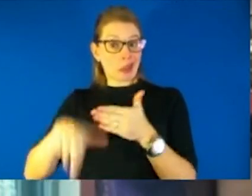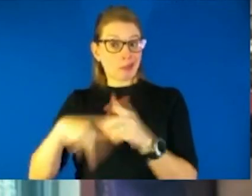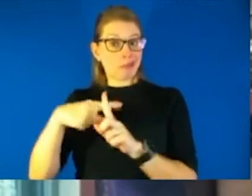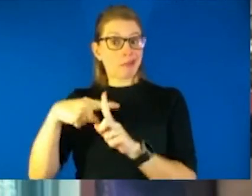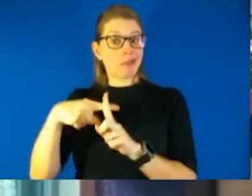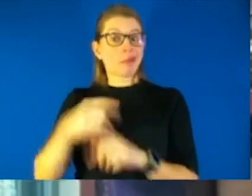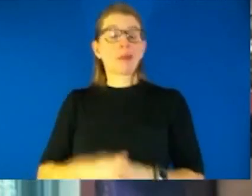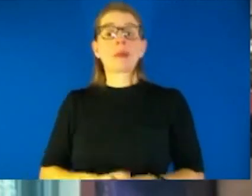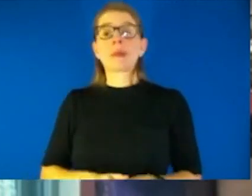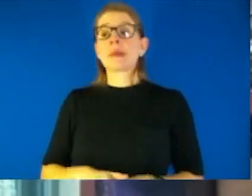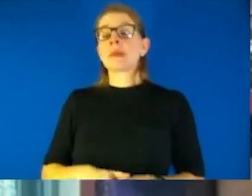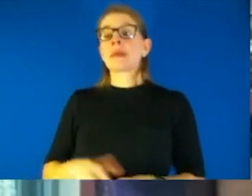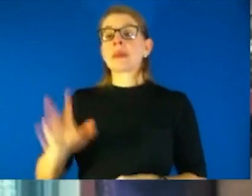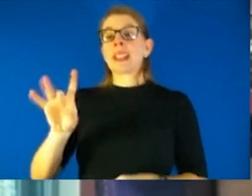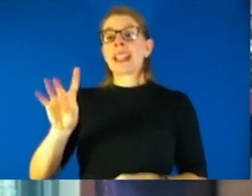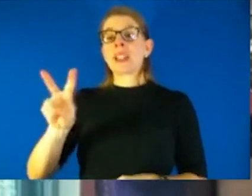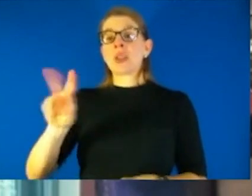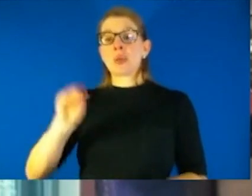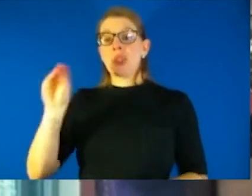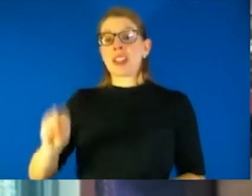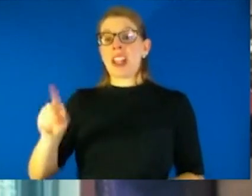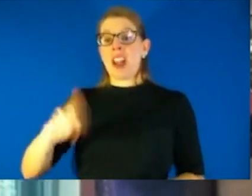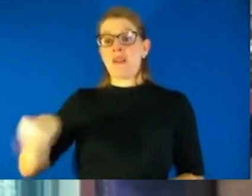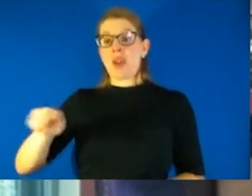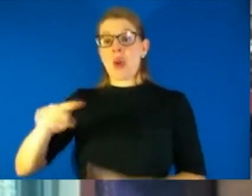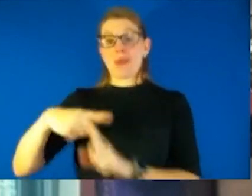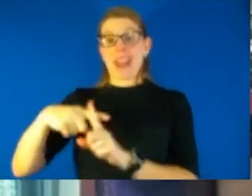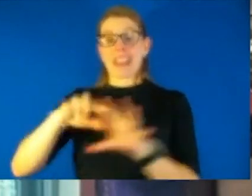About 82% of those positives were